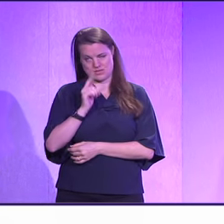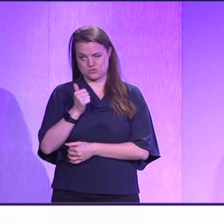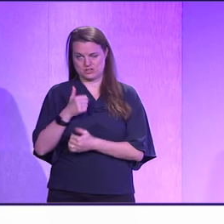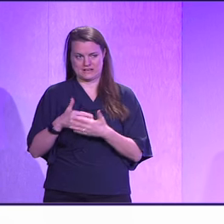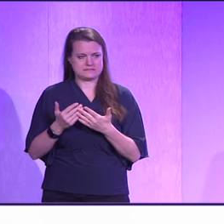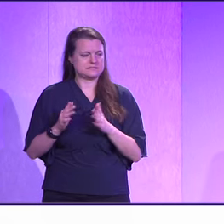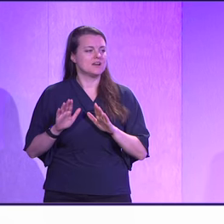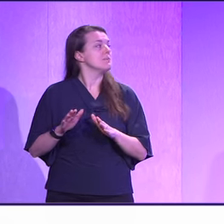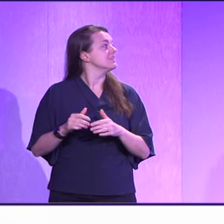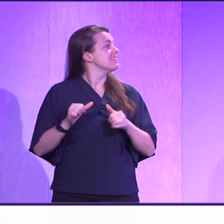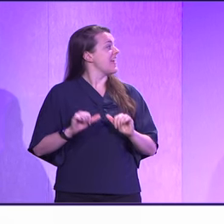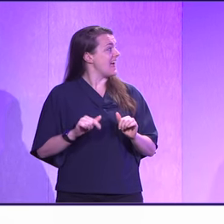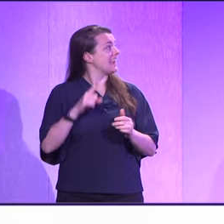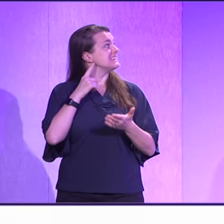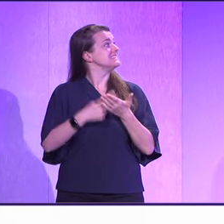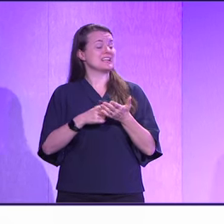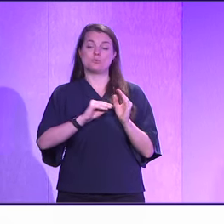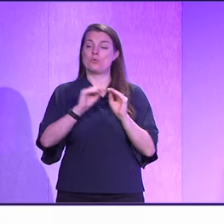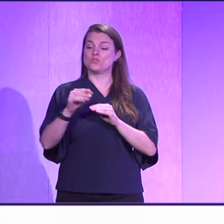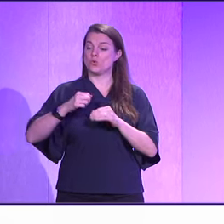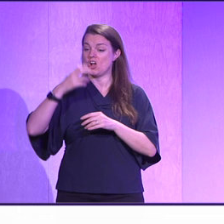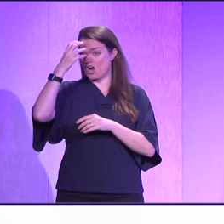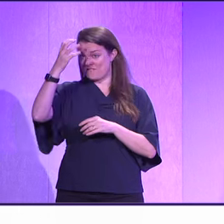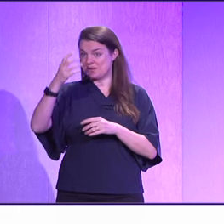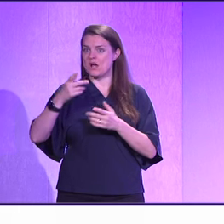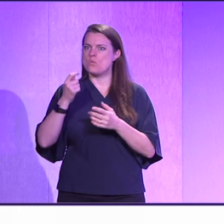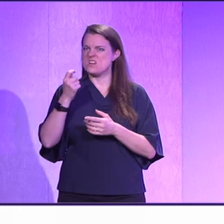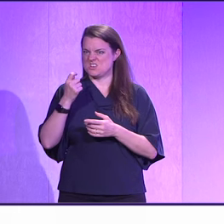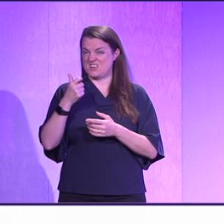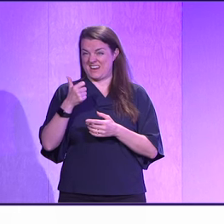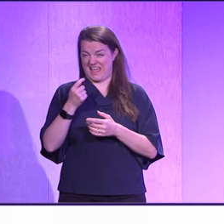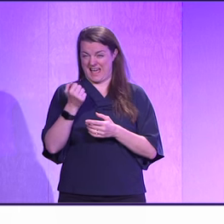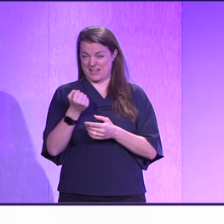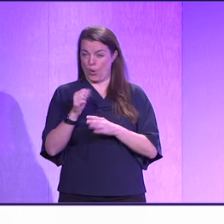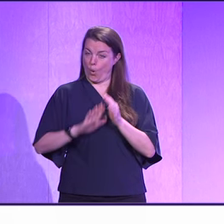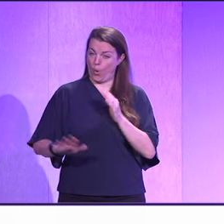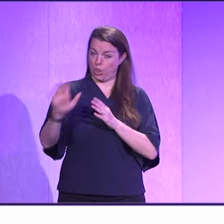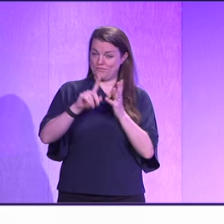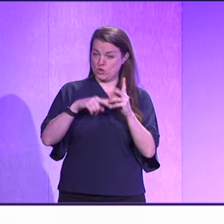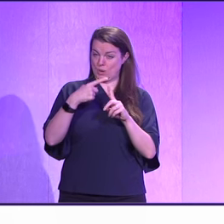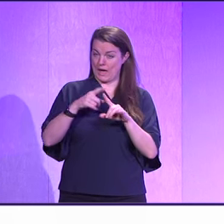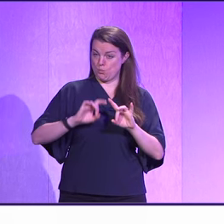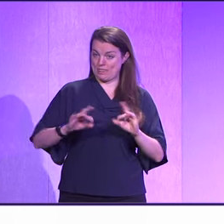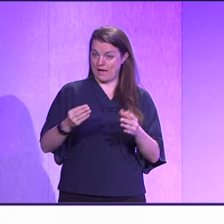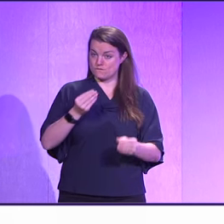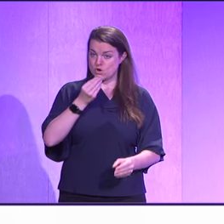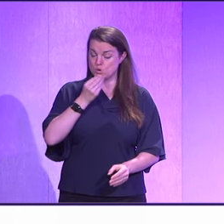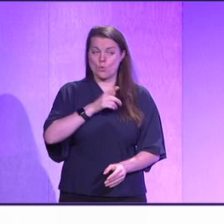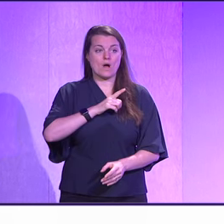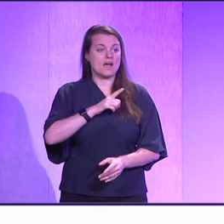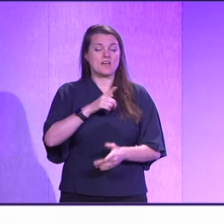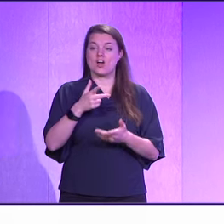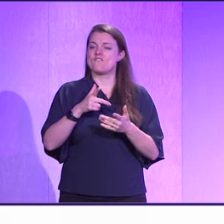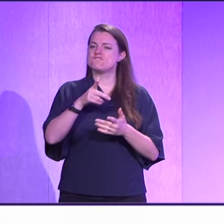I'd done so well in the ISP world, I decided to go into government and nearly ended up with you all in the UK not having any food because I was working in